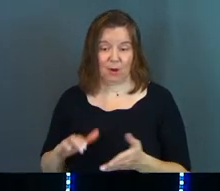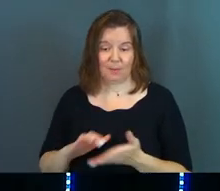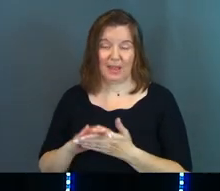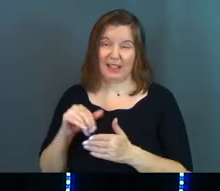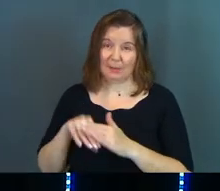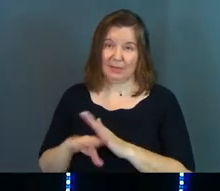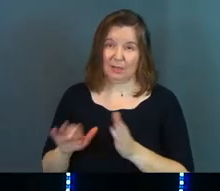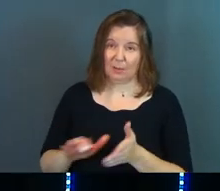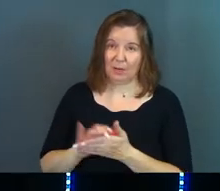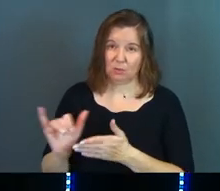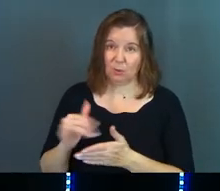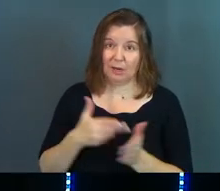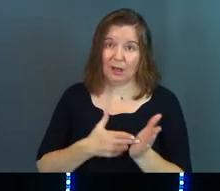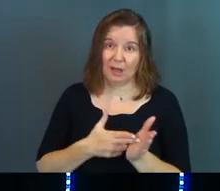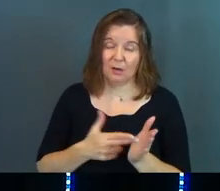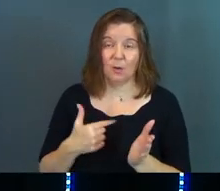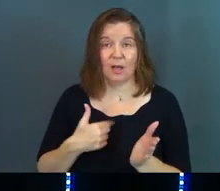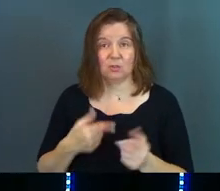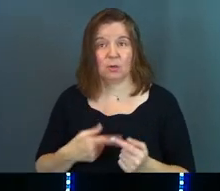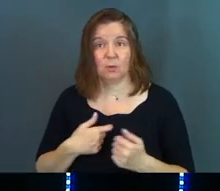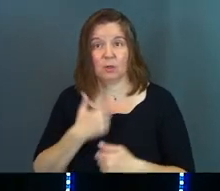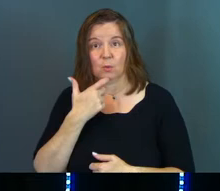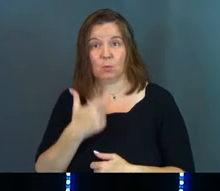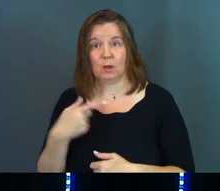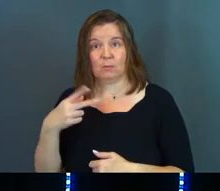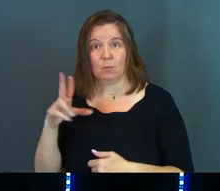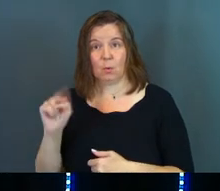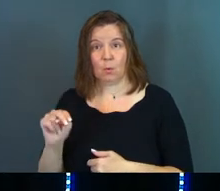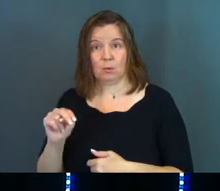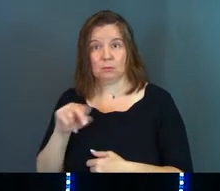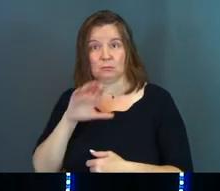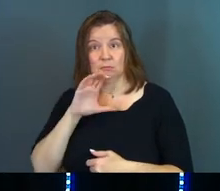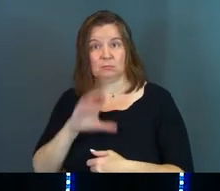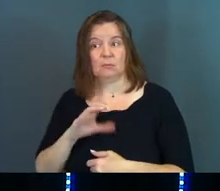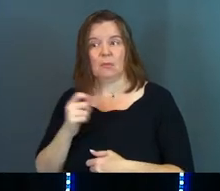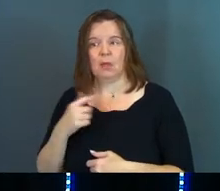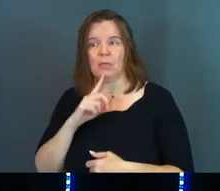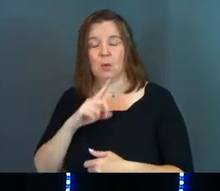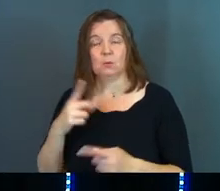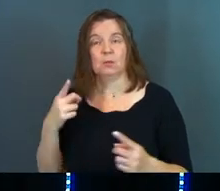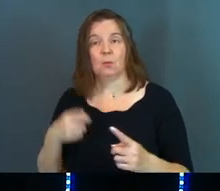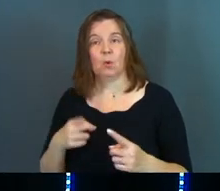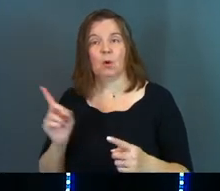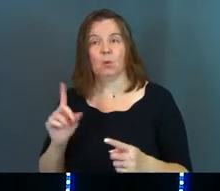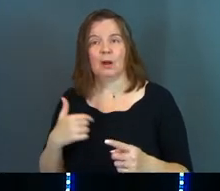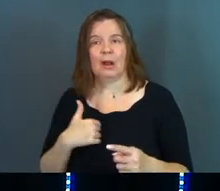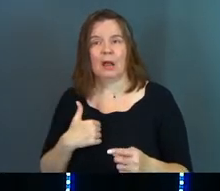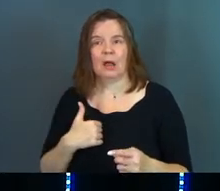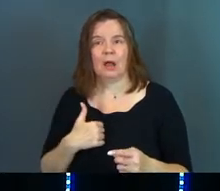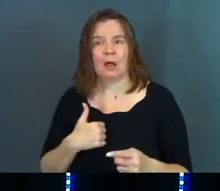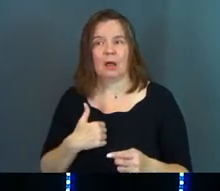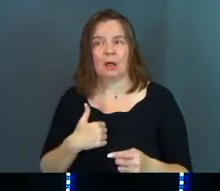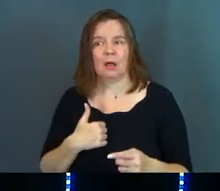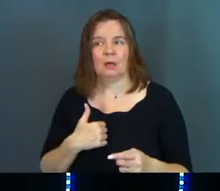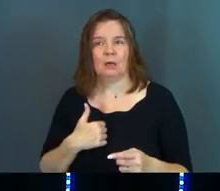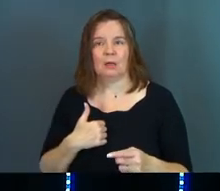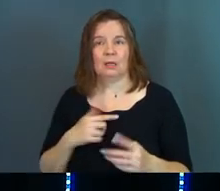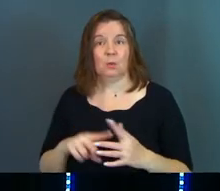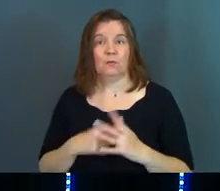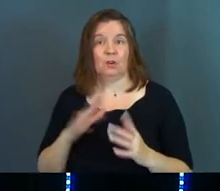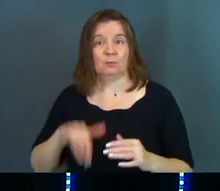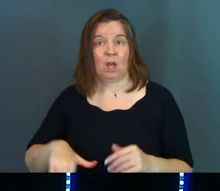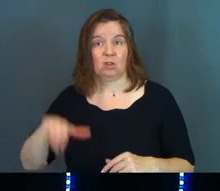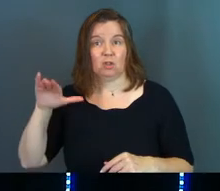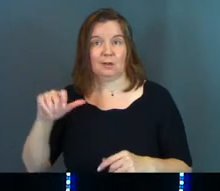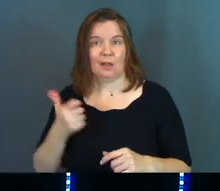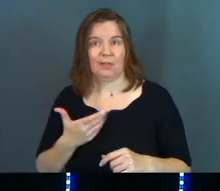and a little bit into our marriage, just in all honesty, was I struggled with watching pornography. And there was a point where I just it stemmed from